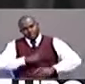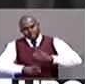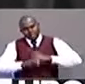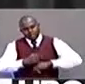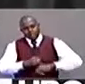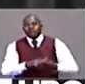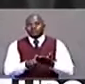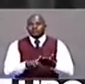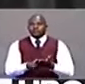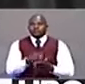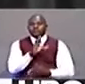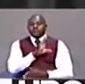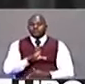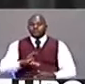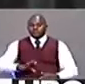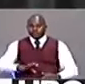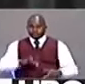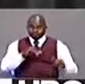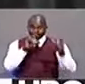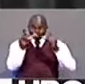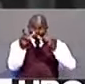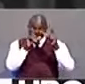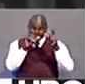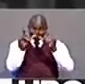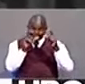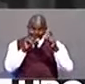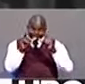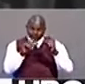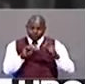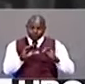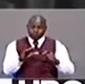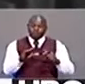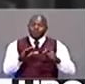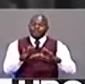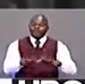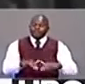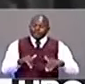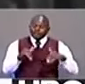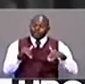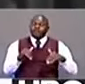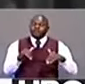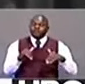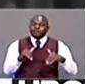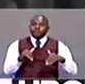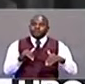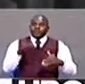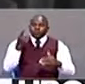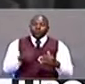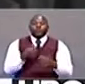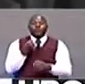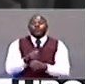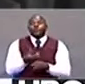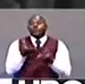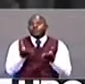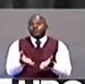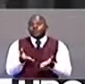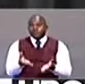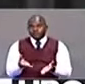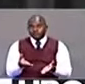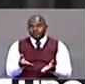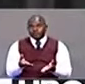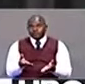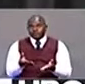use Christian lenses in your legislation in parliament. That is what we do here. So